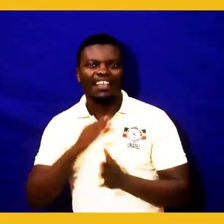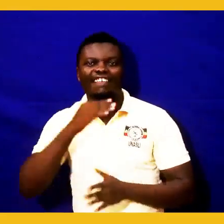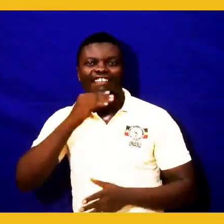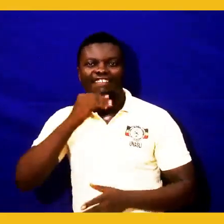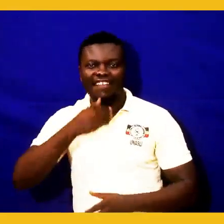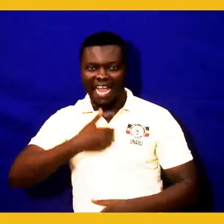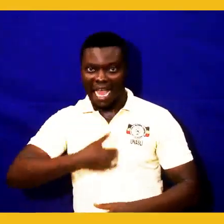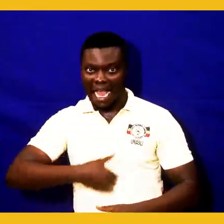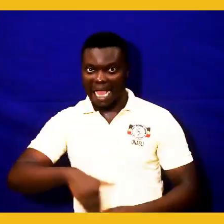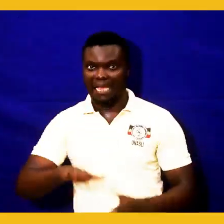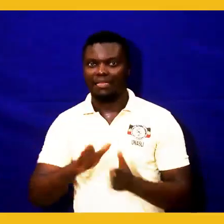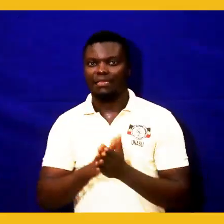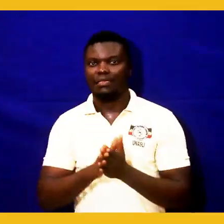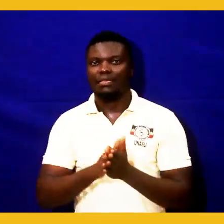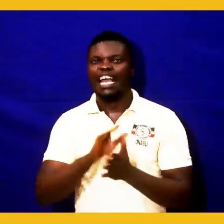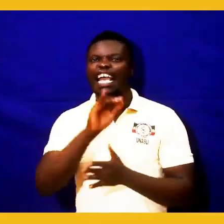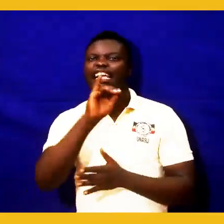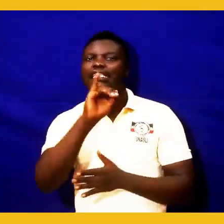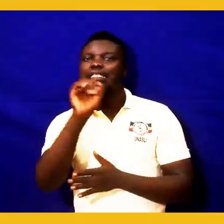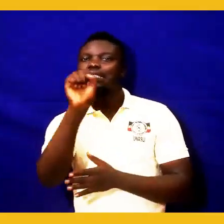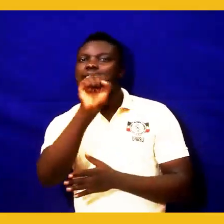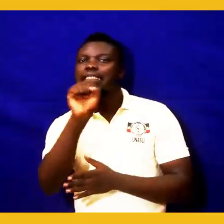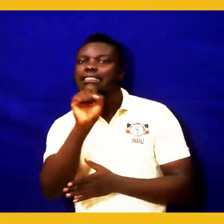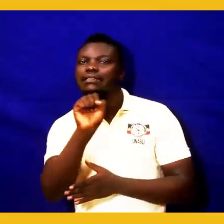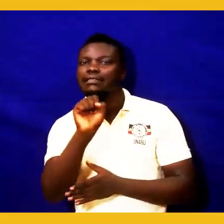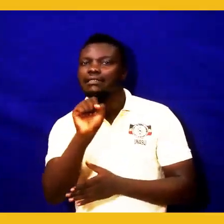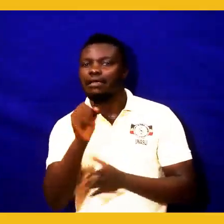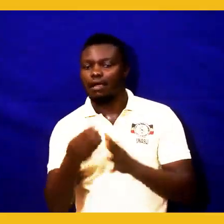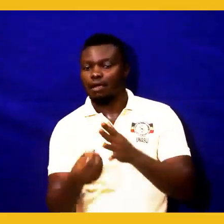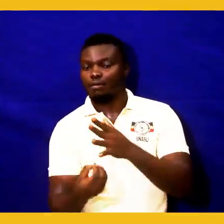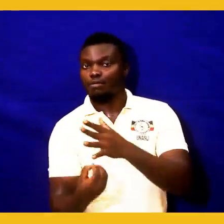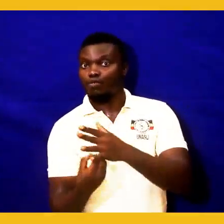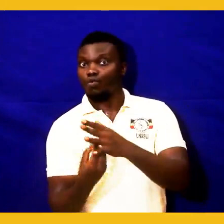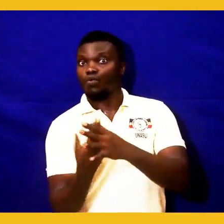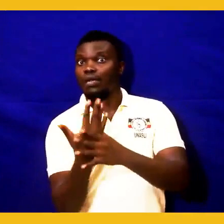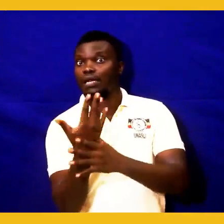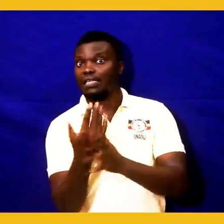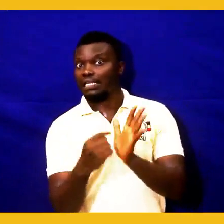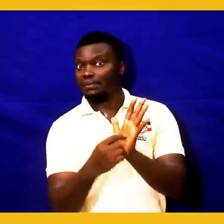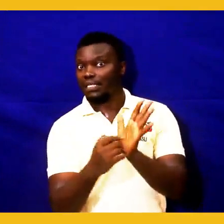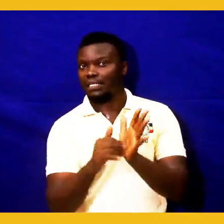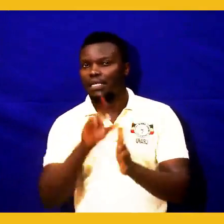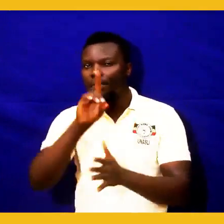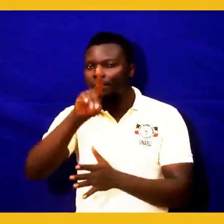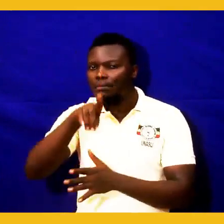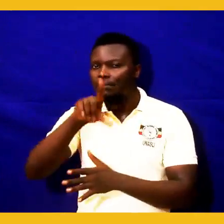Father is planting beans.